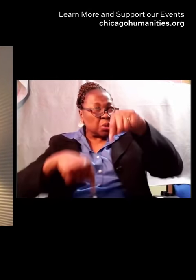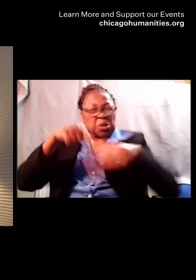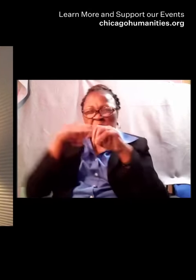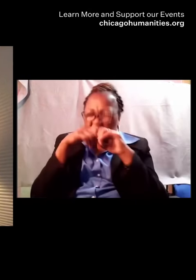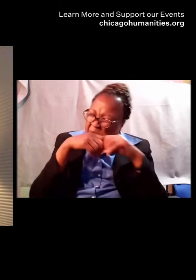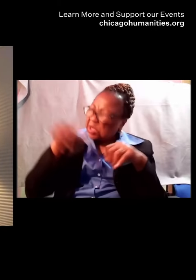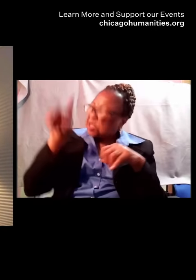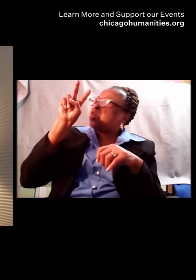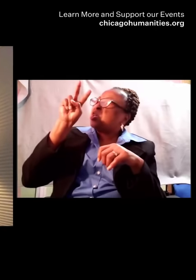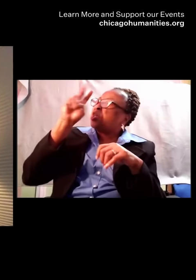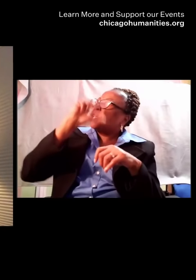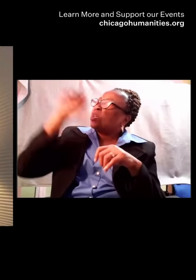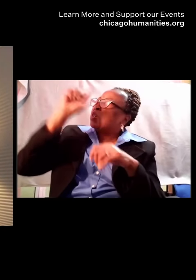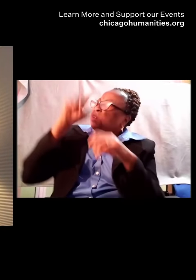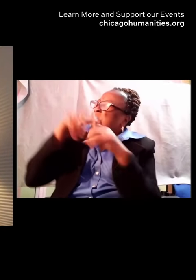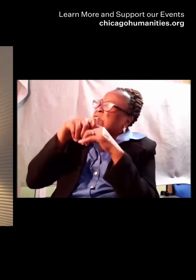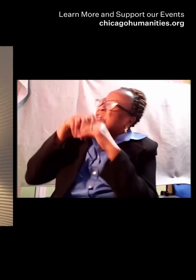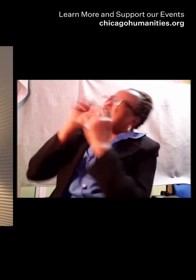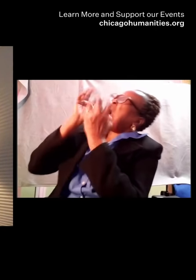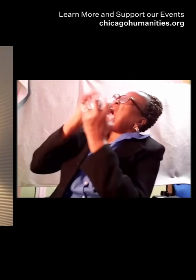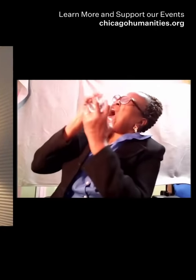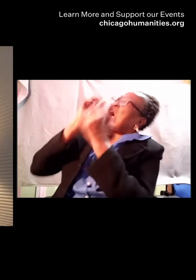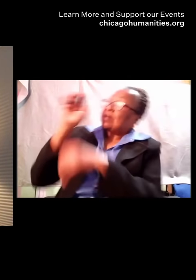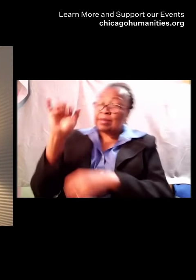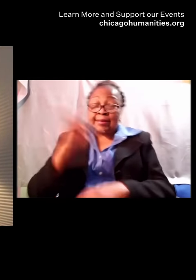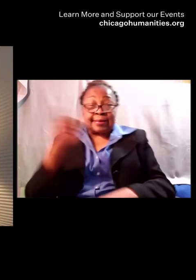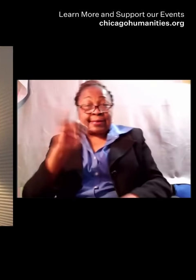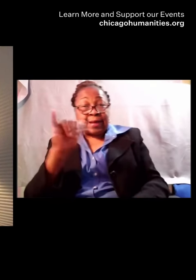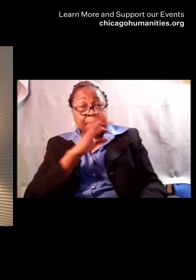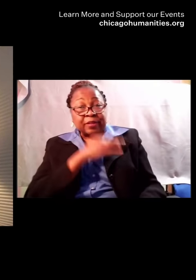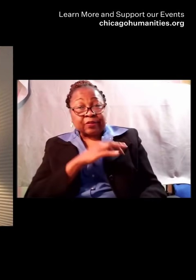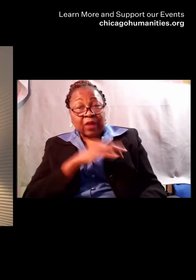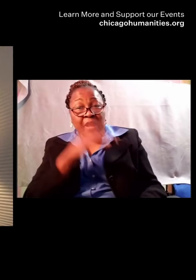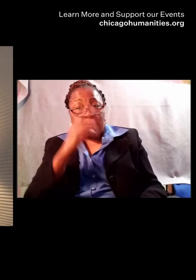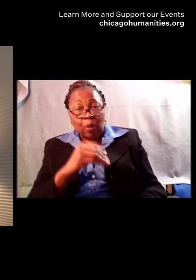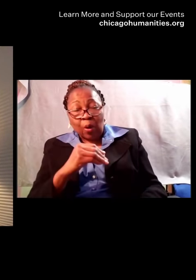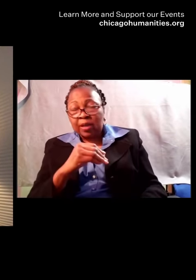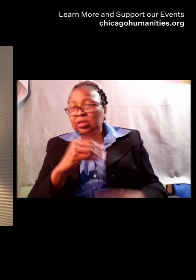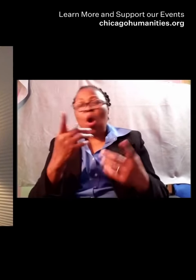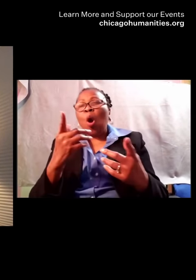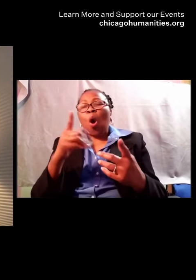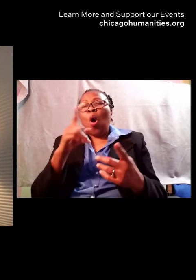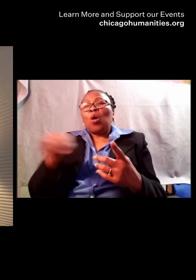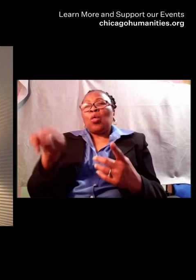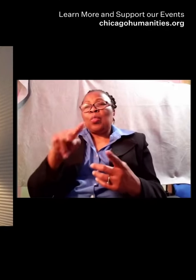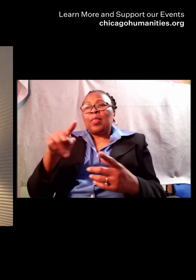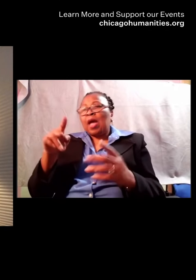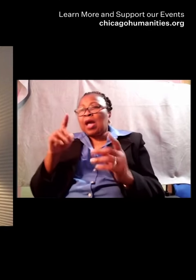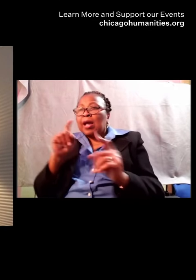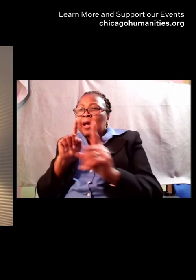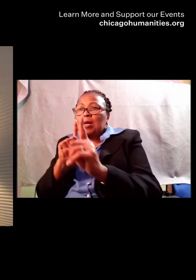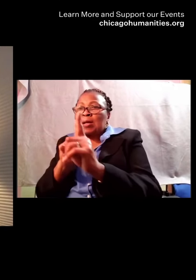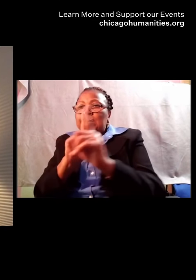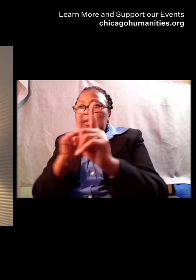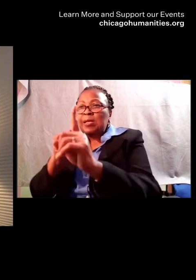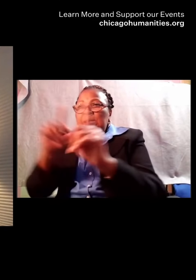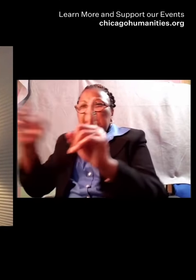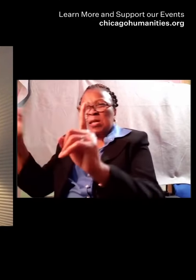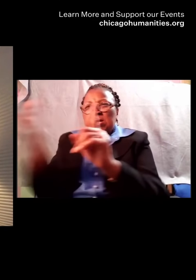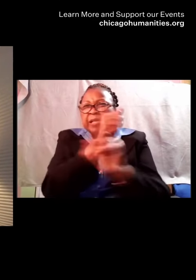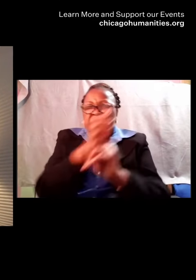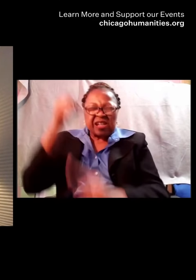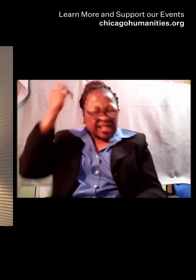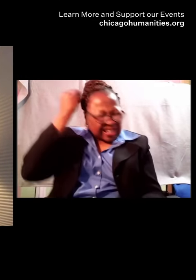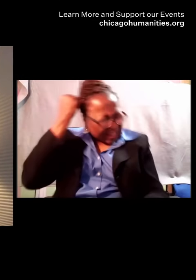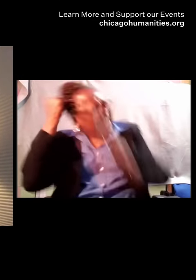things frat boys do. Went too far with the pigtail yanking, growled down into the pink and wriggling